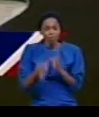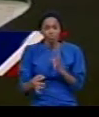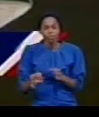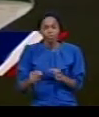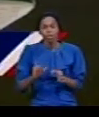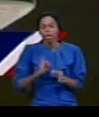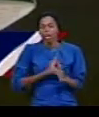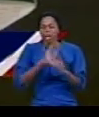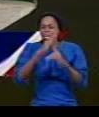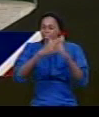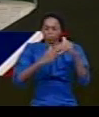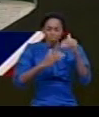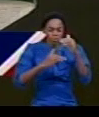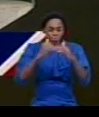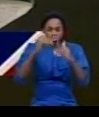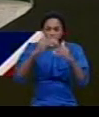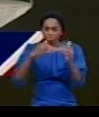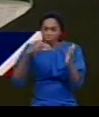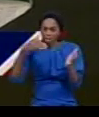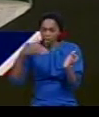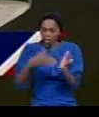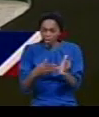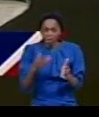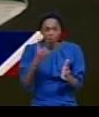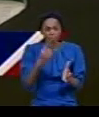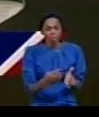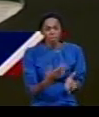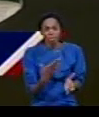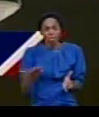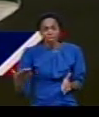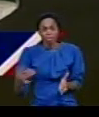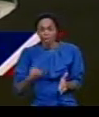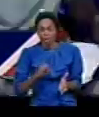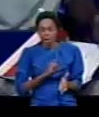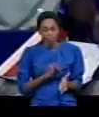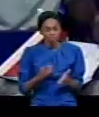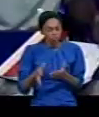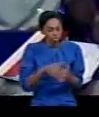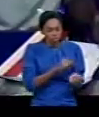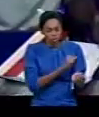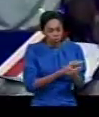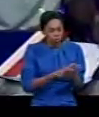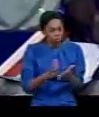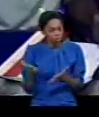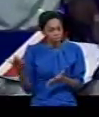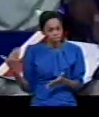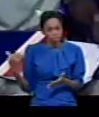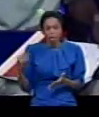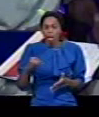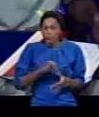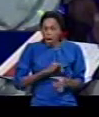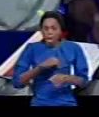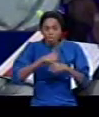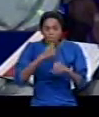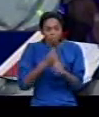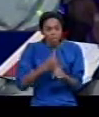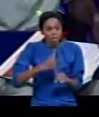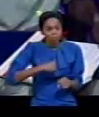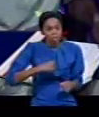build again the things which I destroyed, I make myself